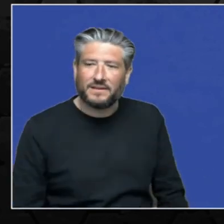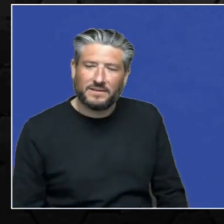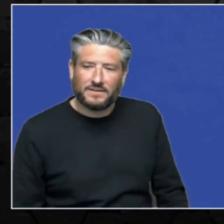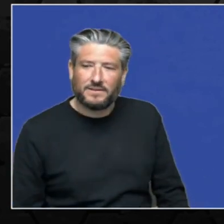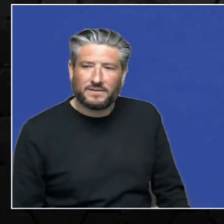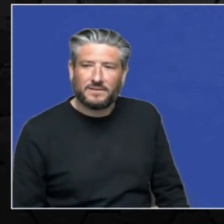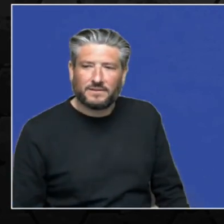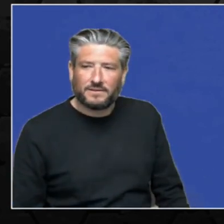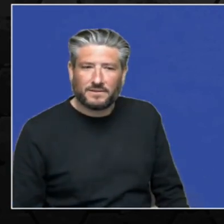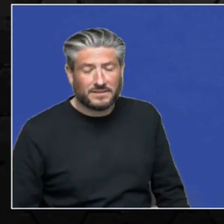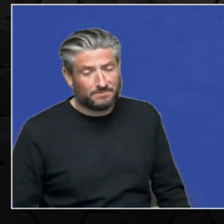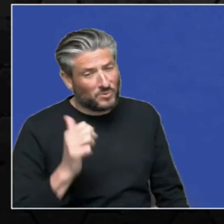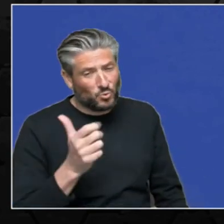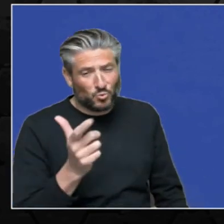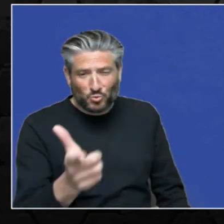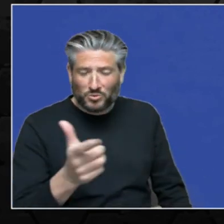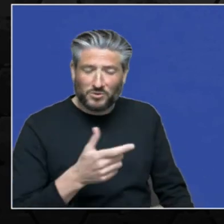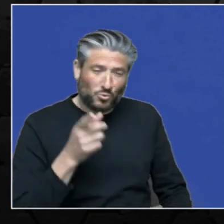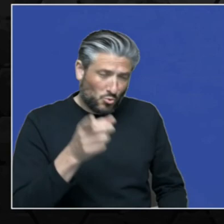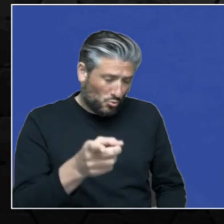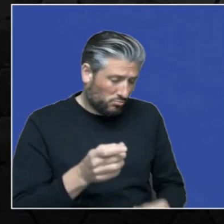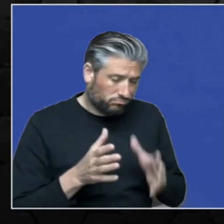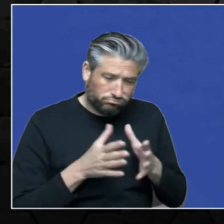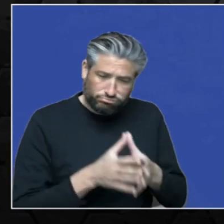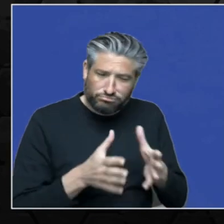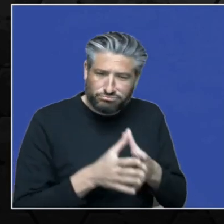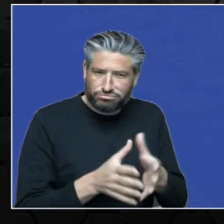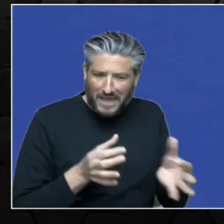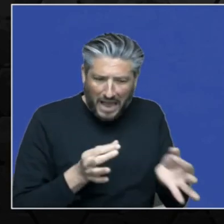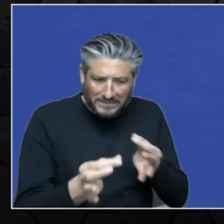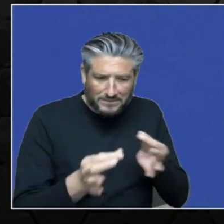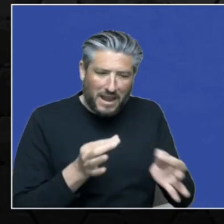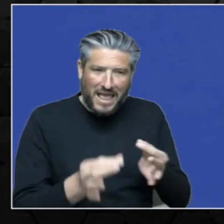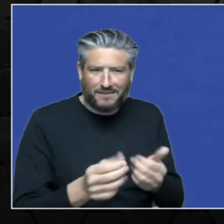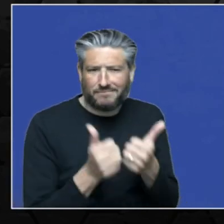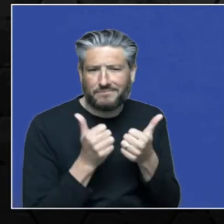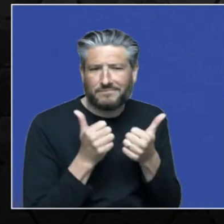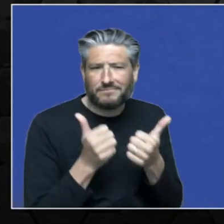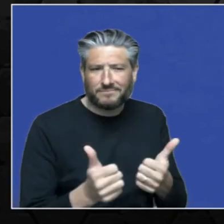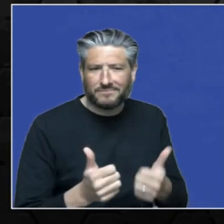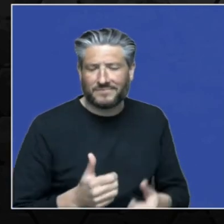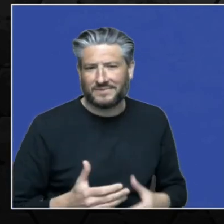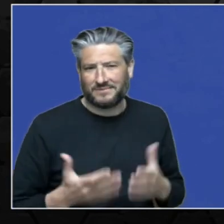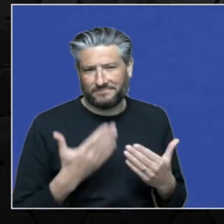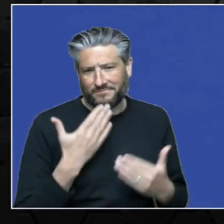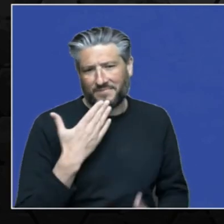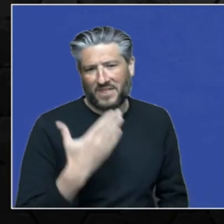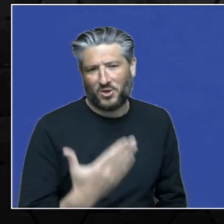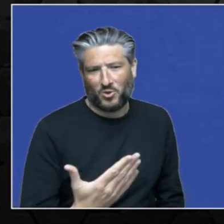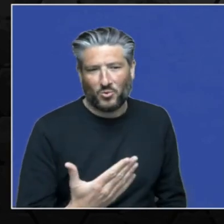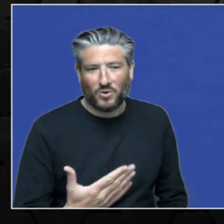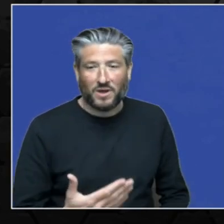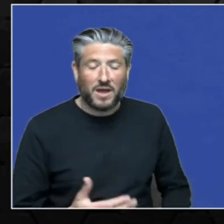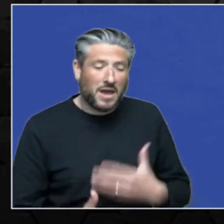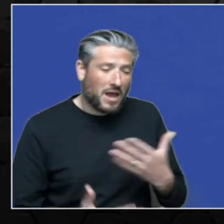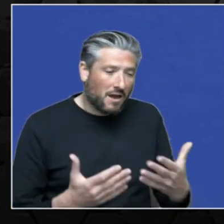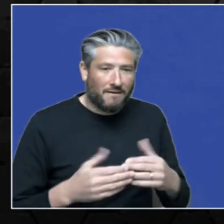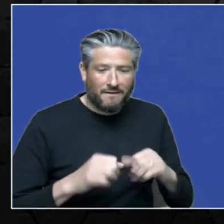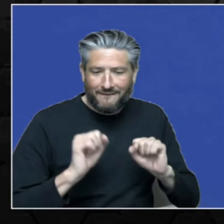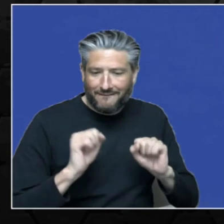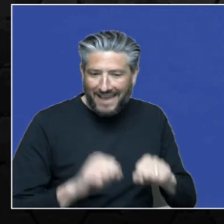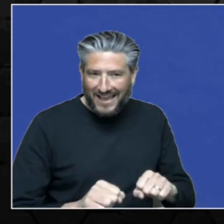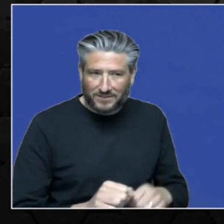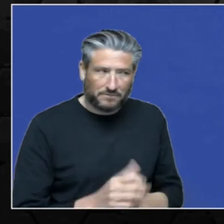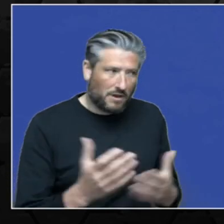great explanation. But you might have heard about like confusion matrices. So there Yeah. you, from that, you have true positive, true negative, false positive, false